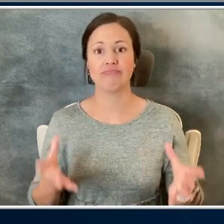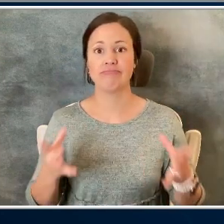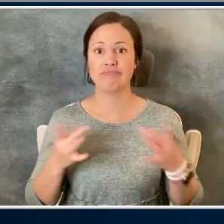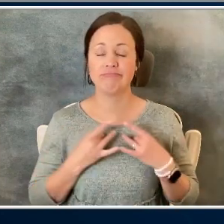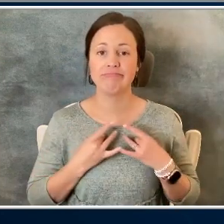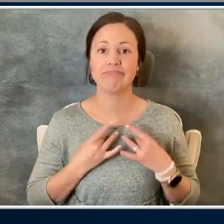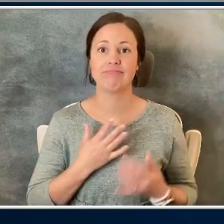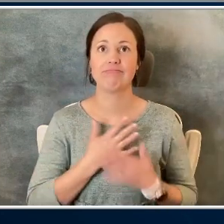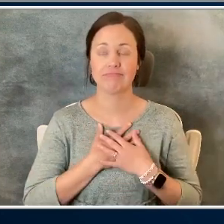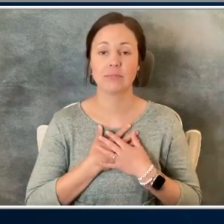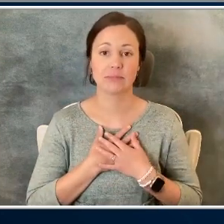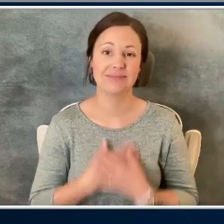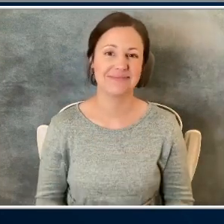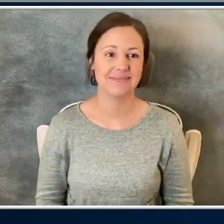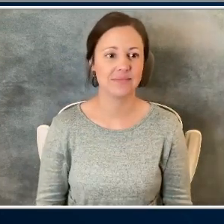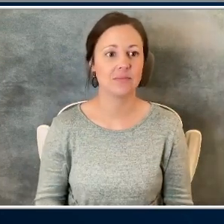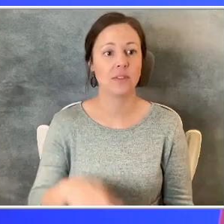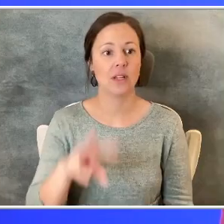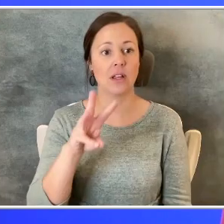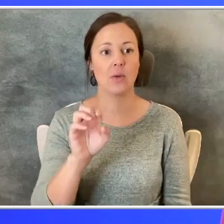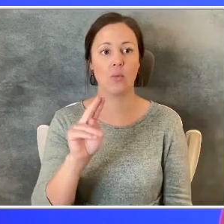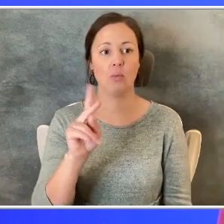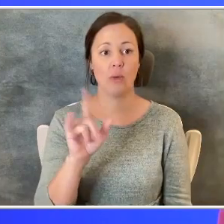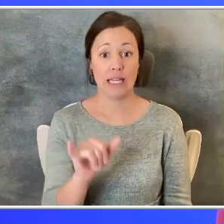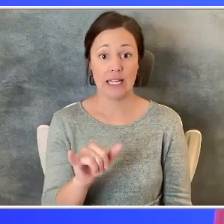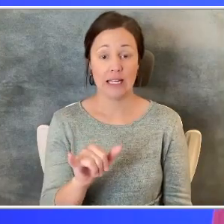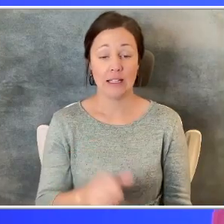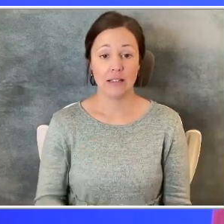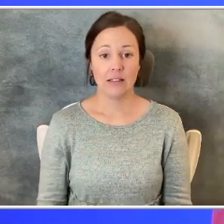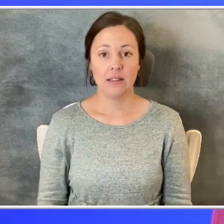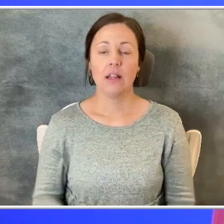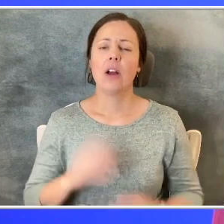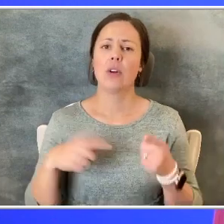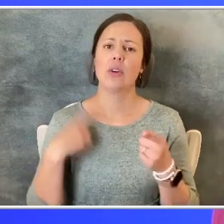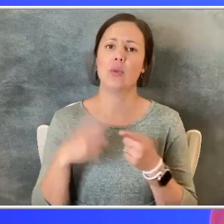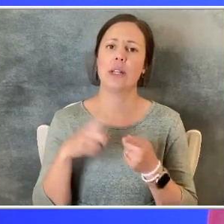Wendy. When you learn that you